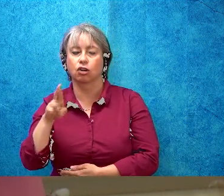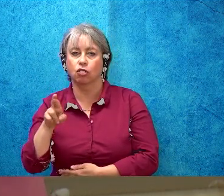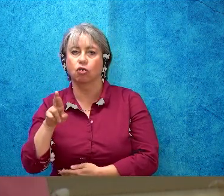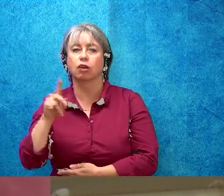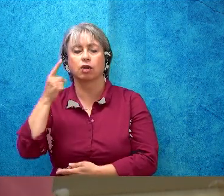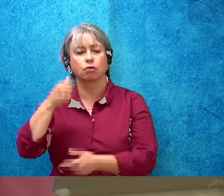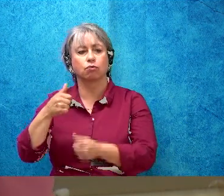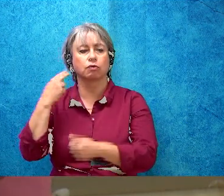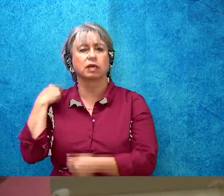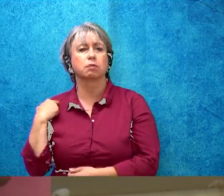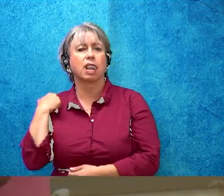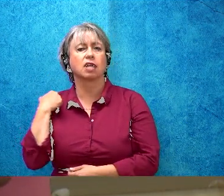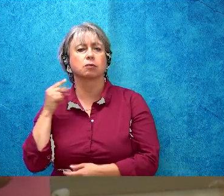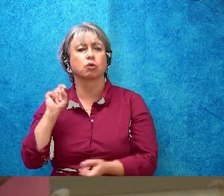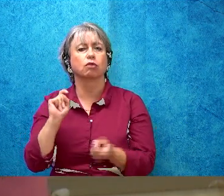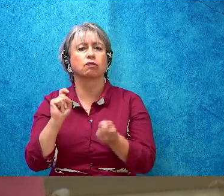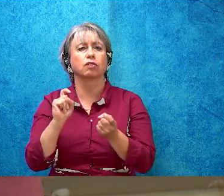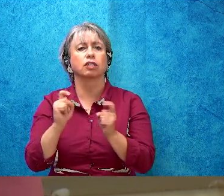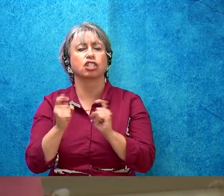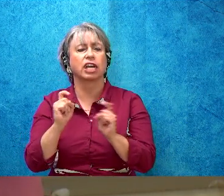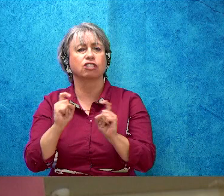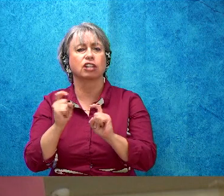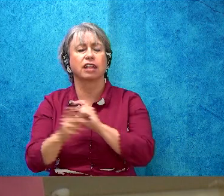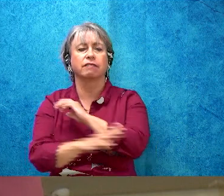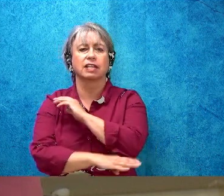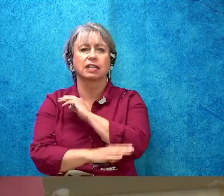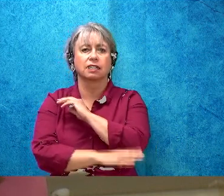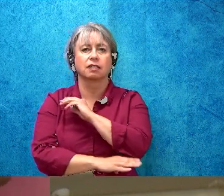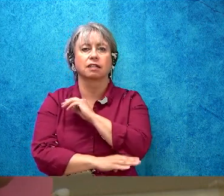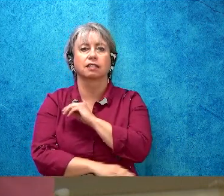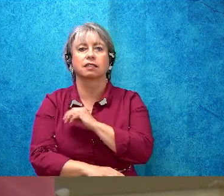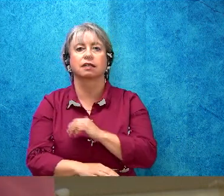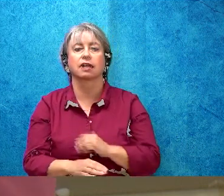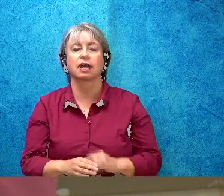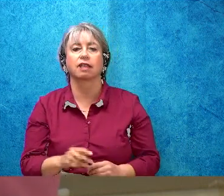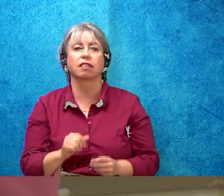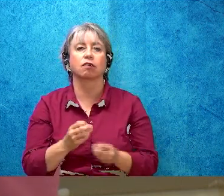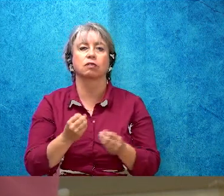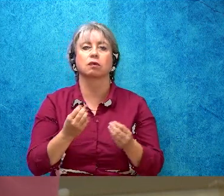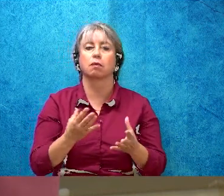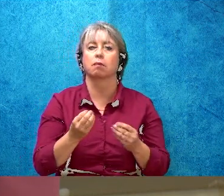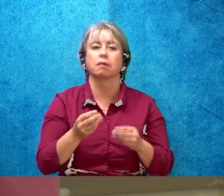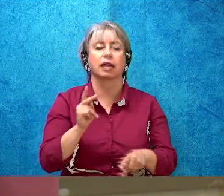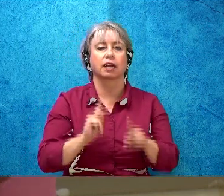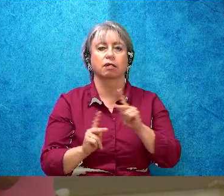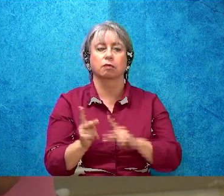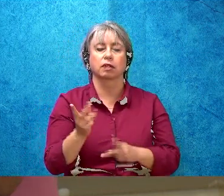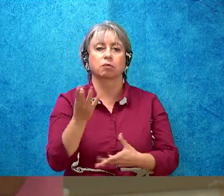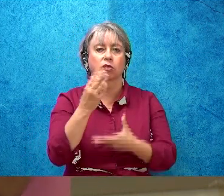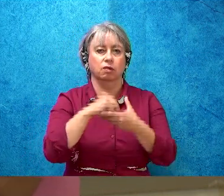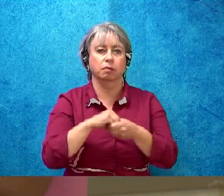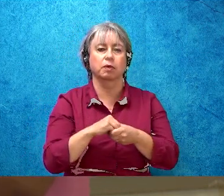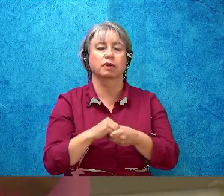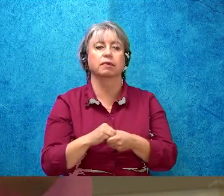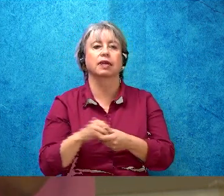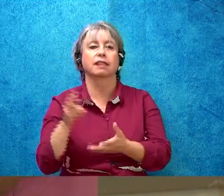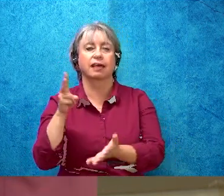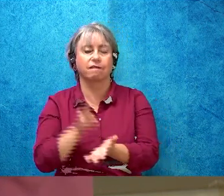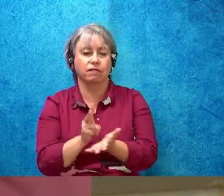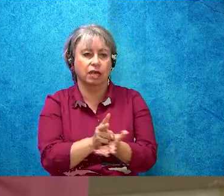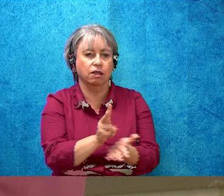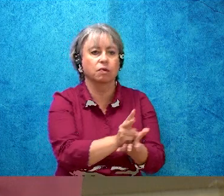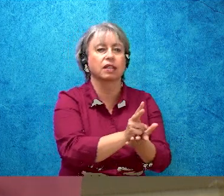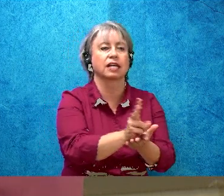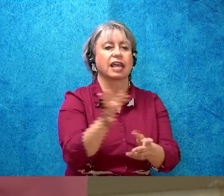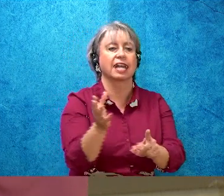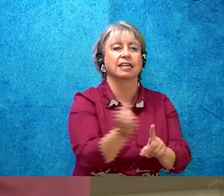seasons. Hades, who's the brother of Zeus, and Poseidon is the ruler of the underworld. He fell in love with Persephone and he snatched